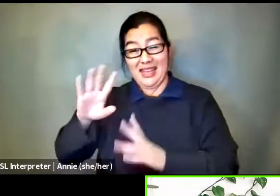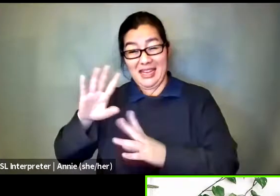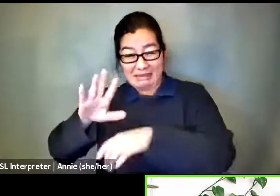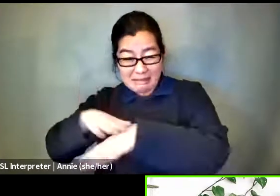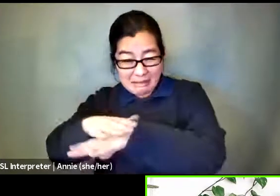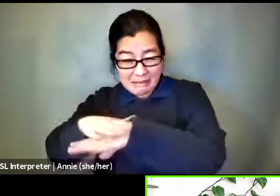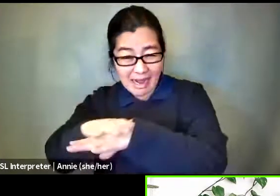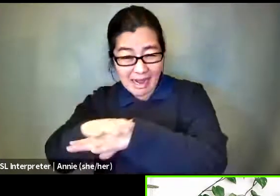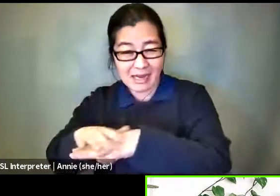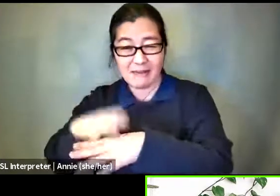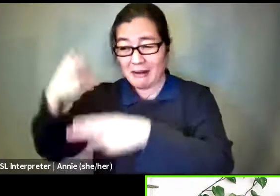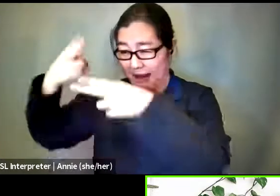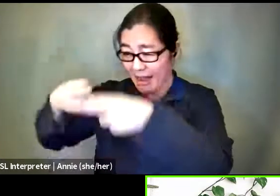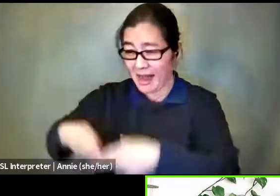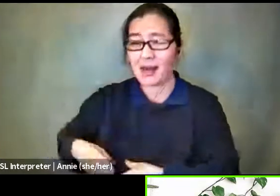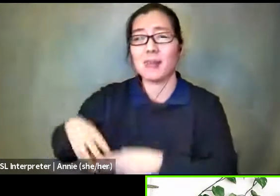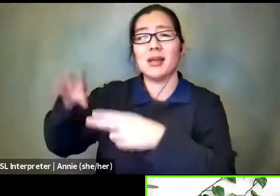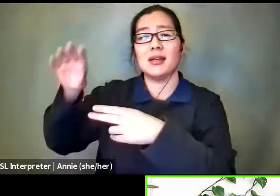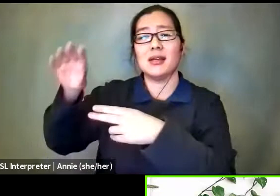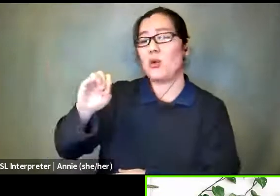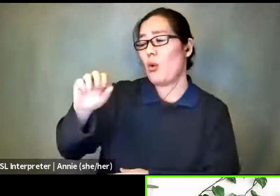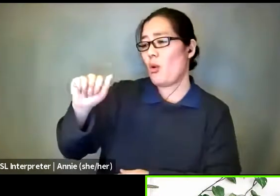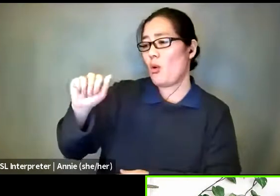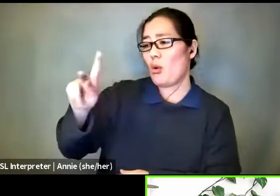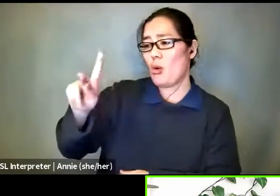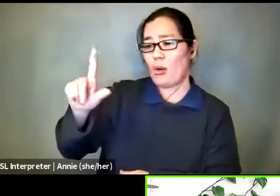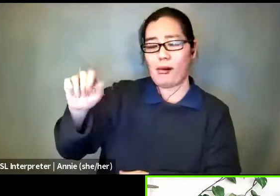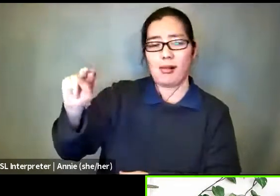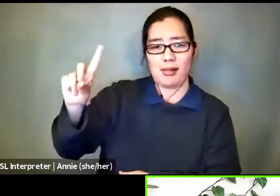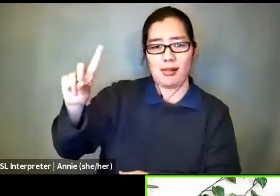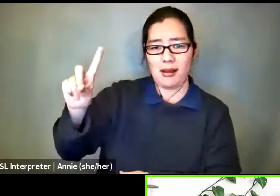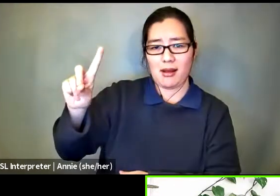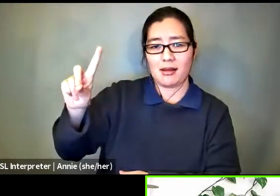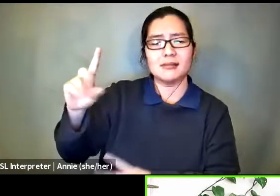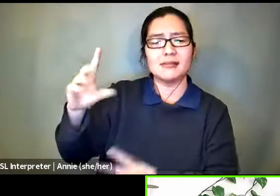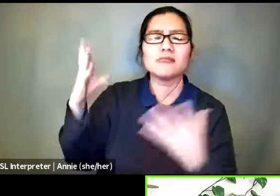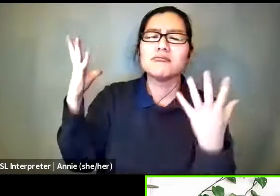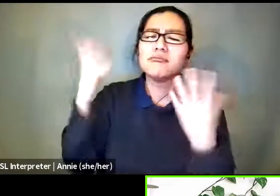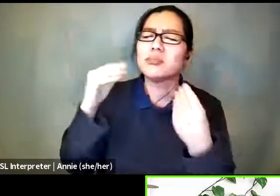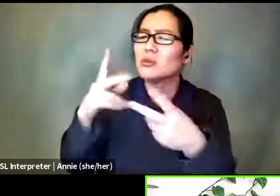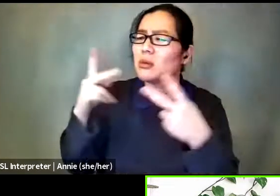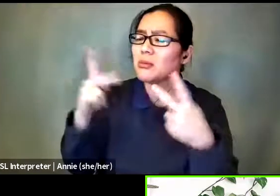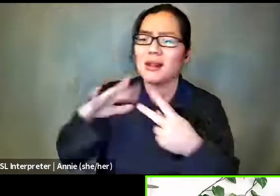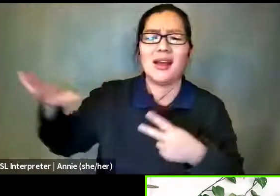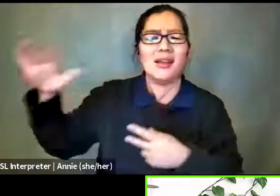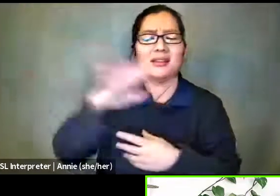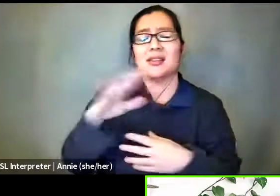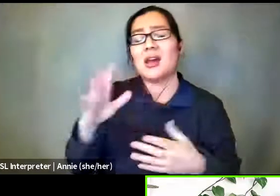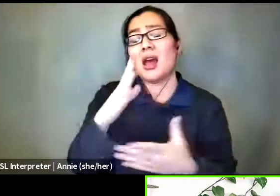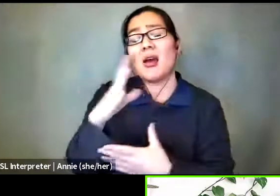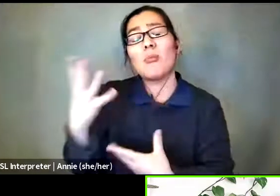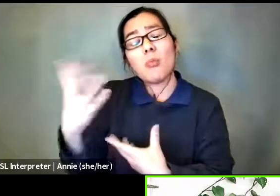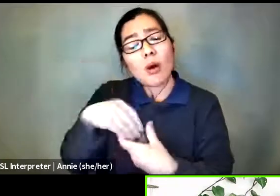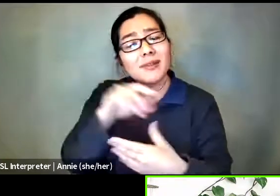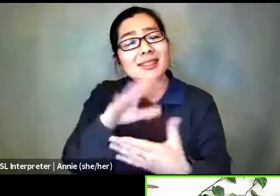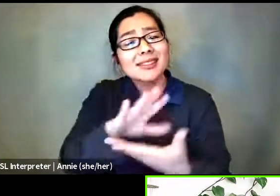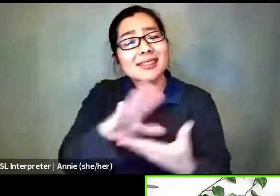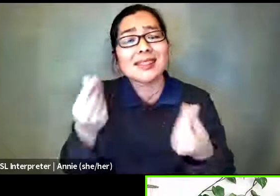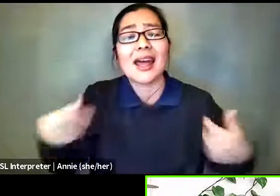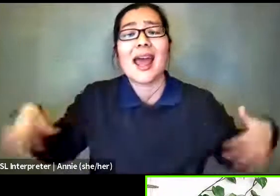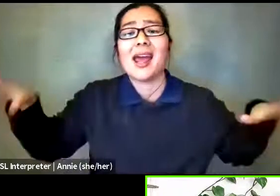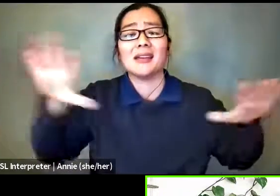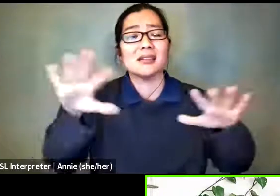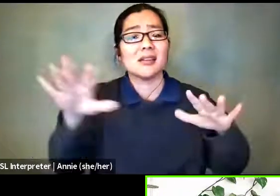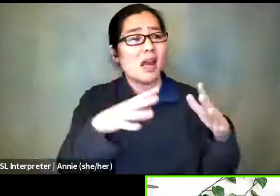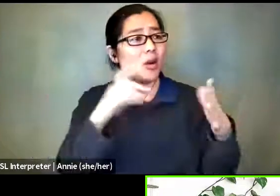forever Lishan Ohlone territories, and they're so beautiful and powerful. As part of this land acknowledgement, I also want to